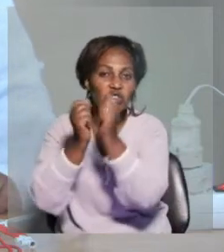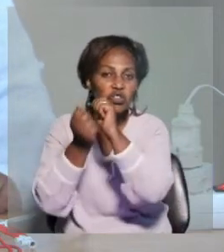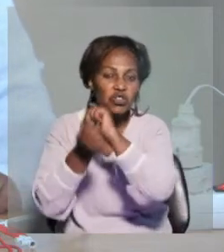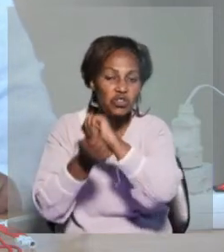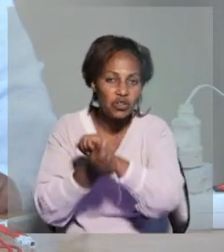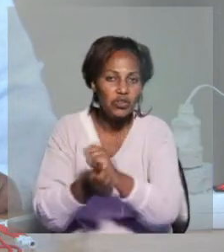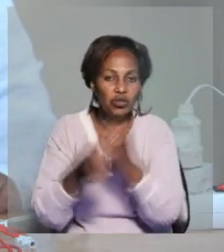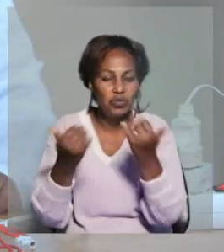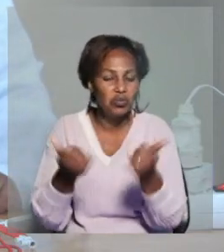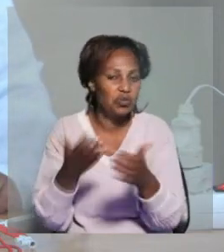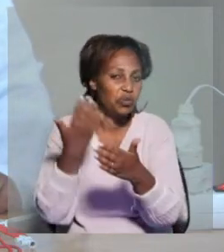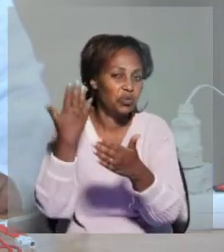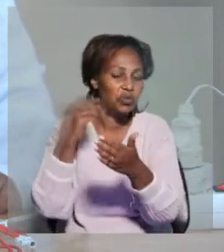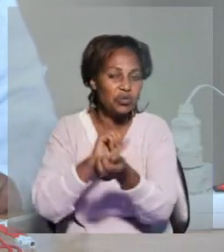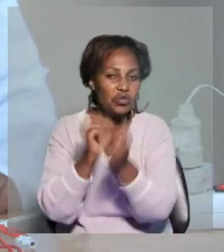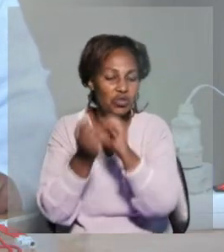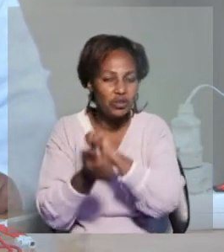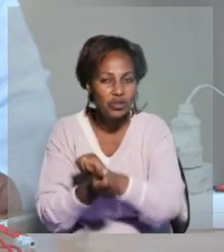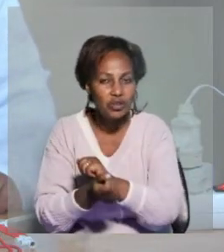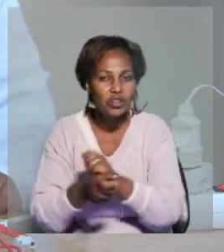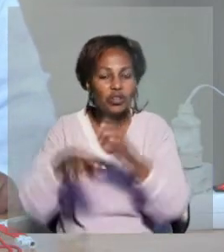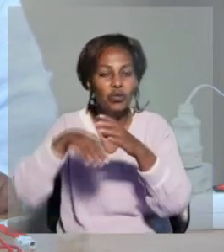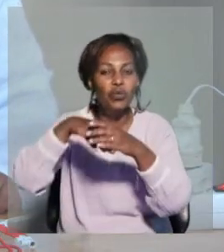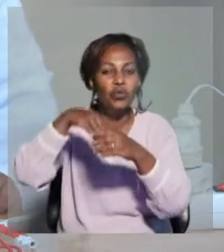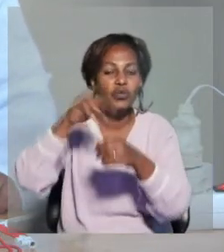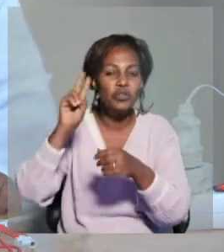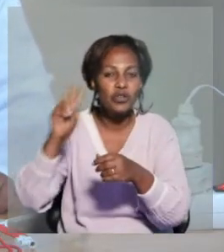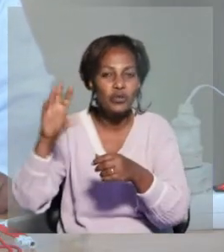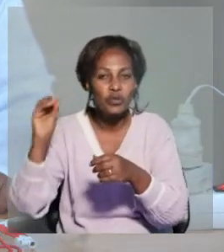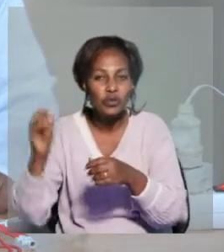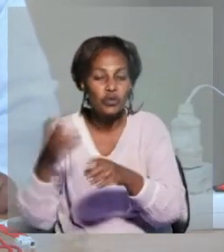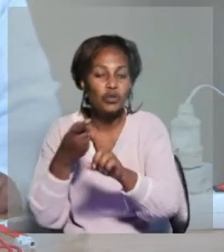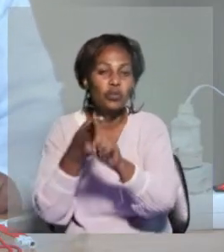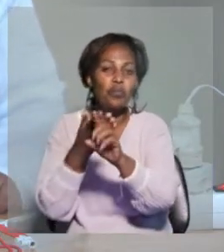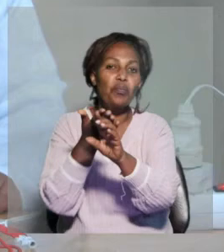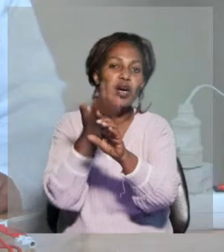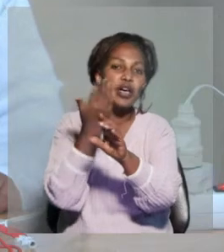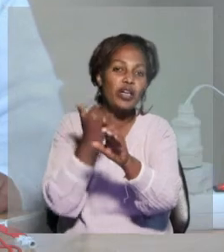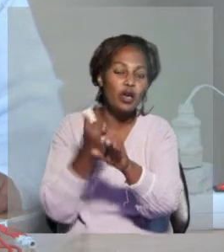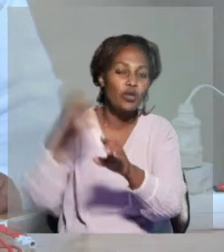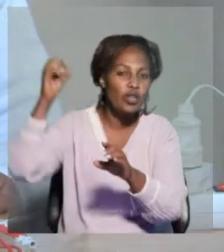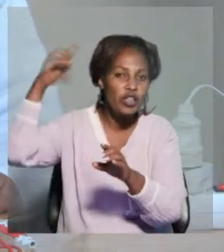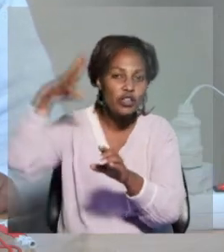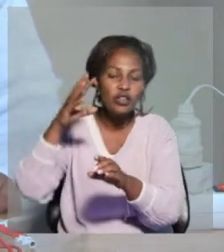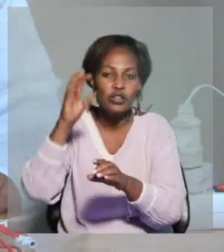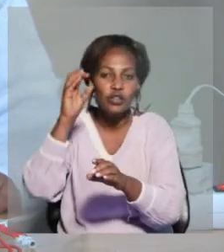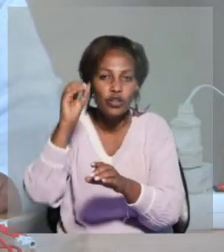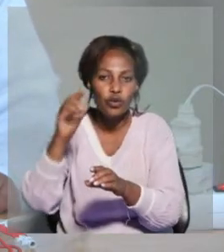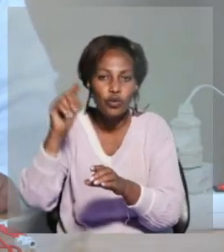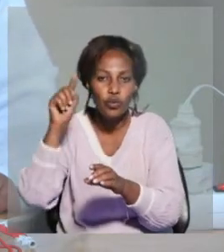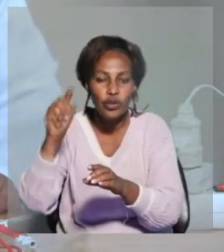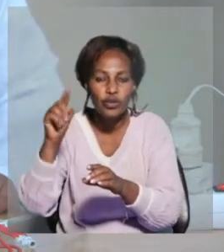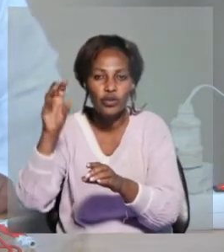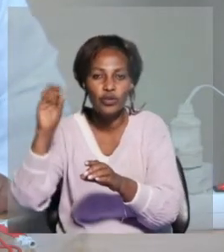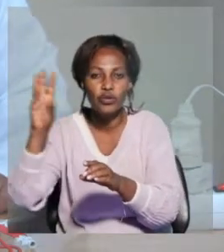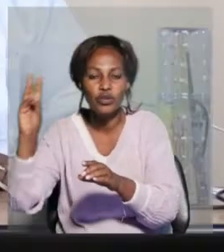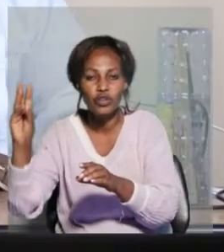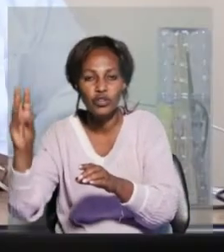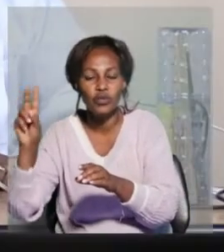our voltage output due to the background light is 0.06